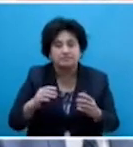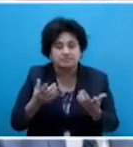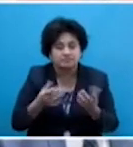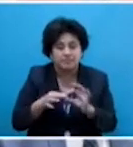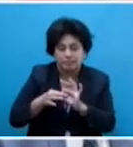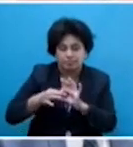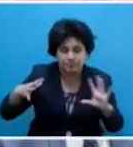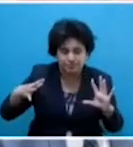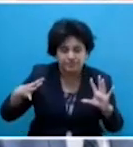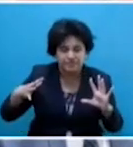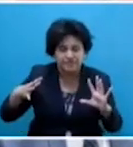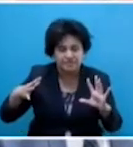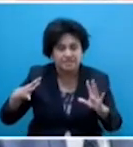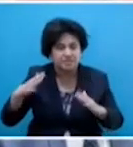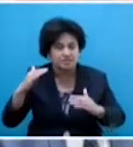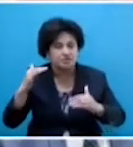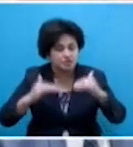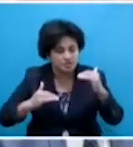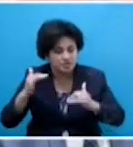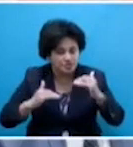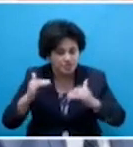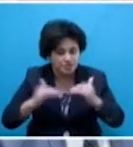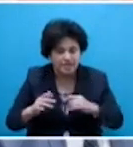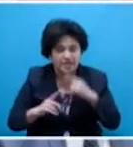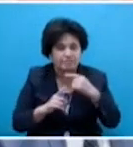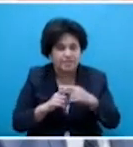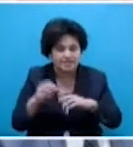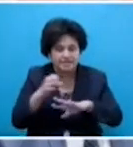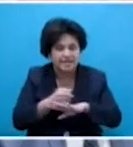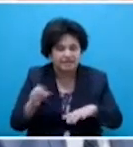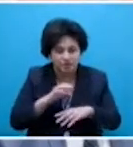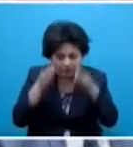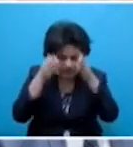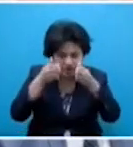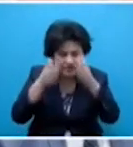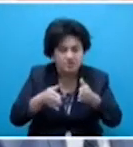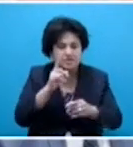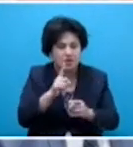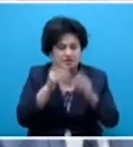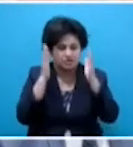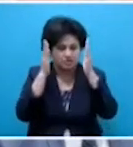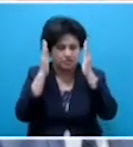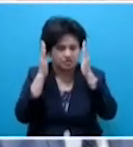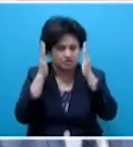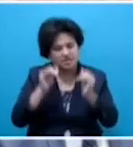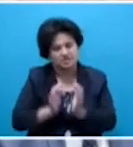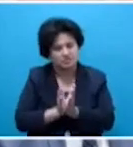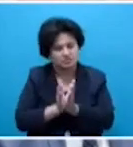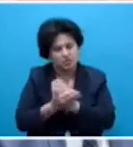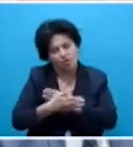secular state, and a wide range of civil, political, and socio-economic rights. Citizens have